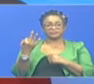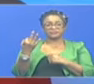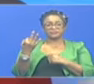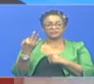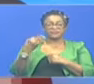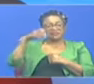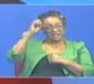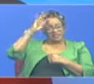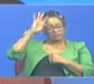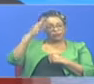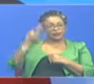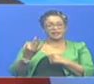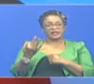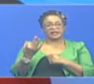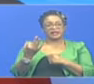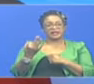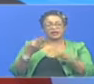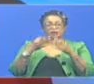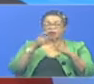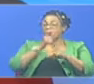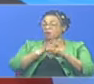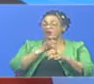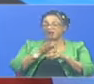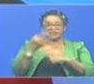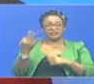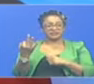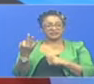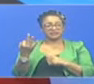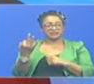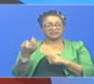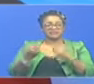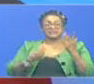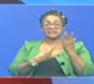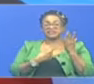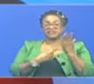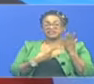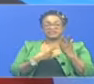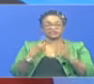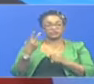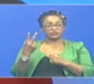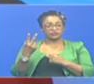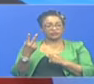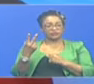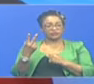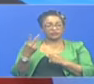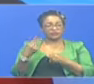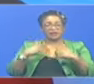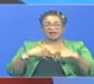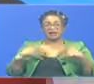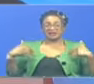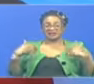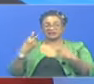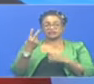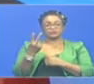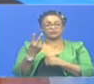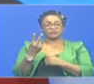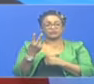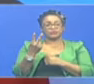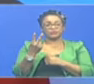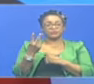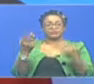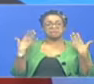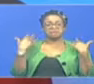3, Kwale 3, Taita Taveta 2, Garissa 2, and Meru